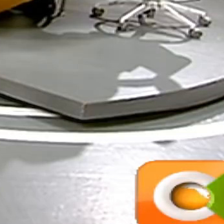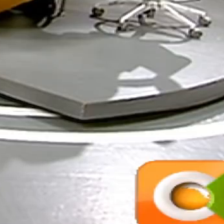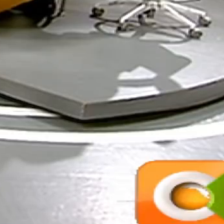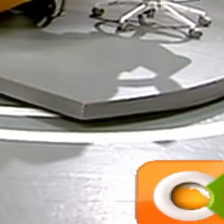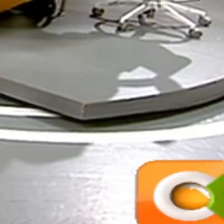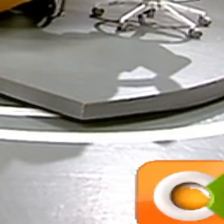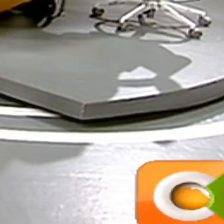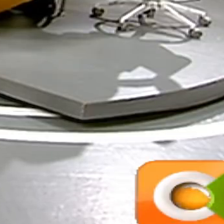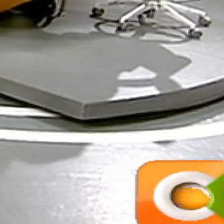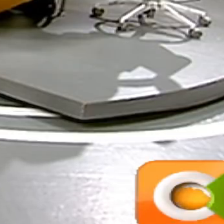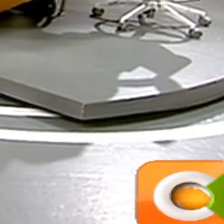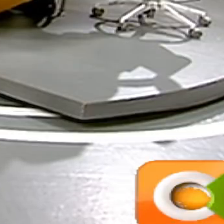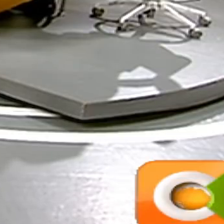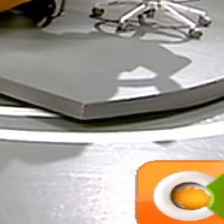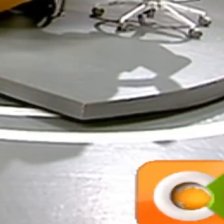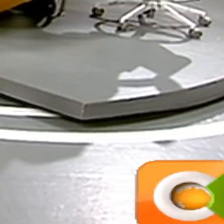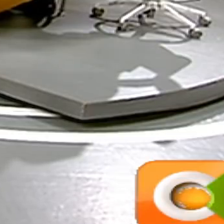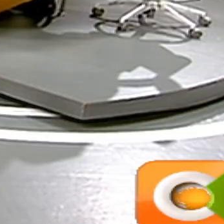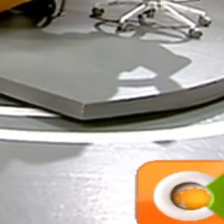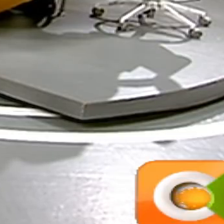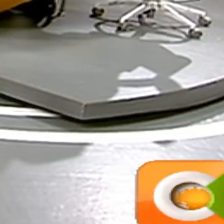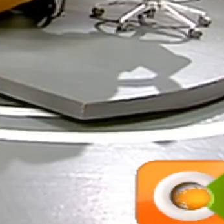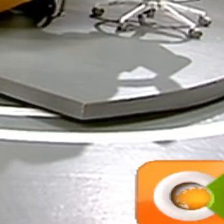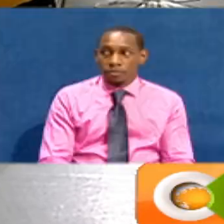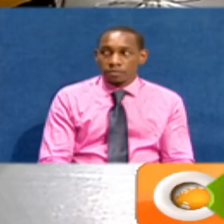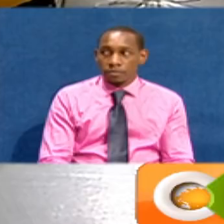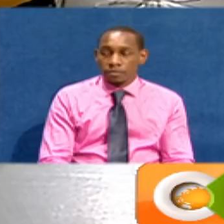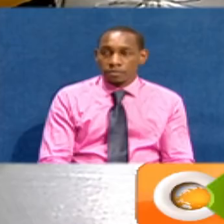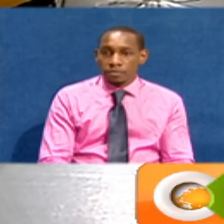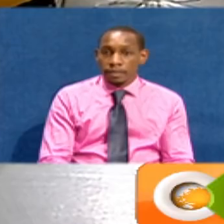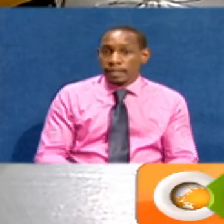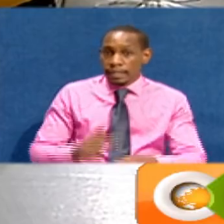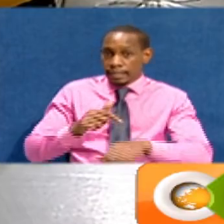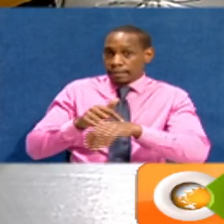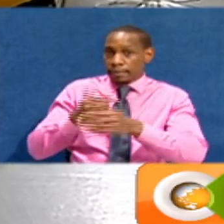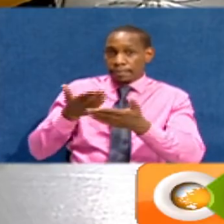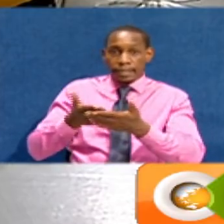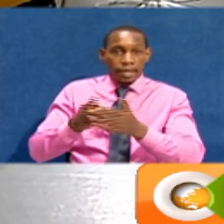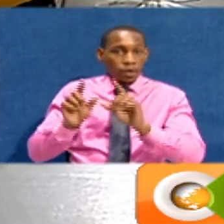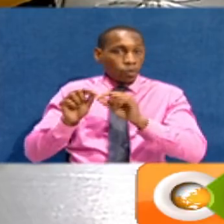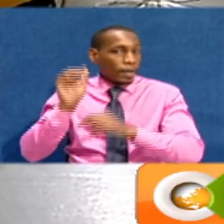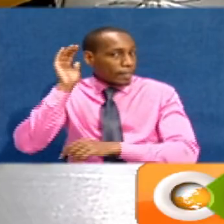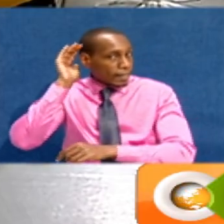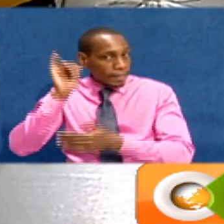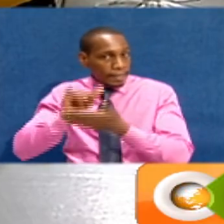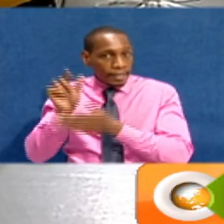how they would arrive in a neighborhood and everybody's wondering what's really going on. Now you hear that someone